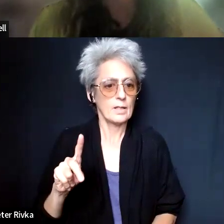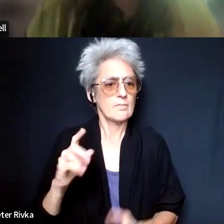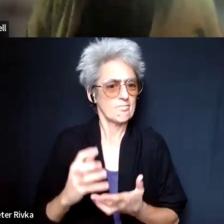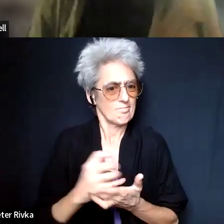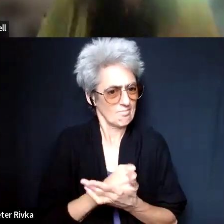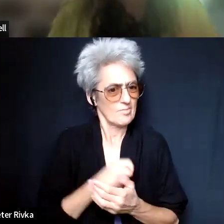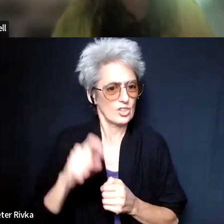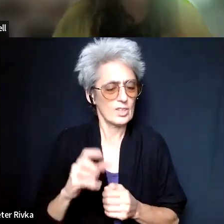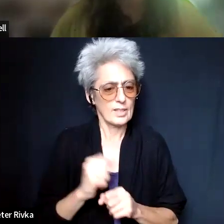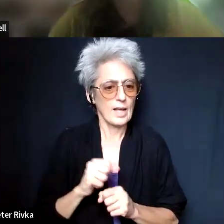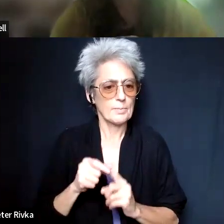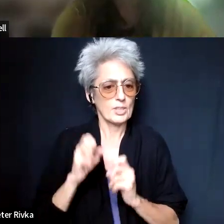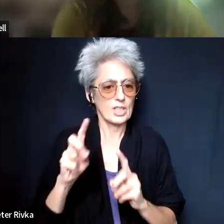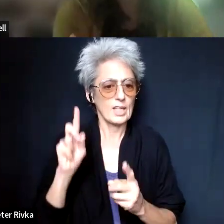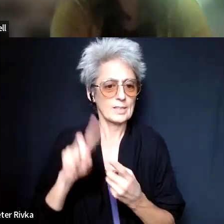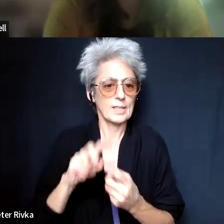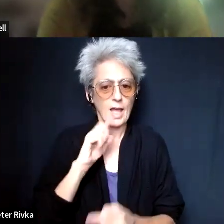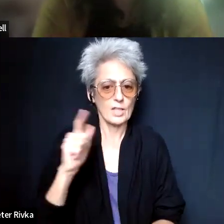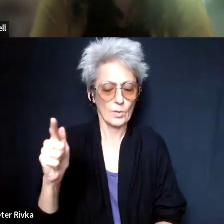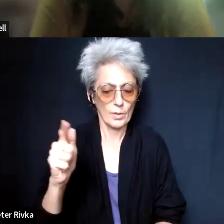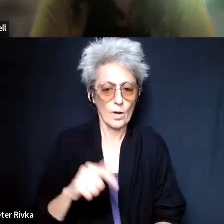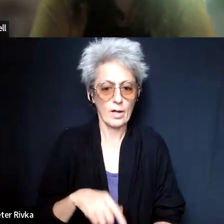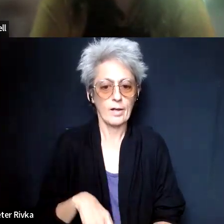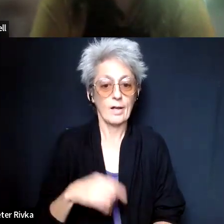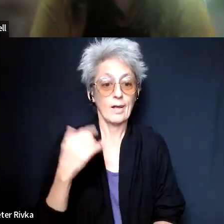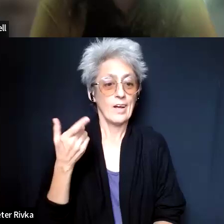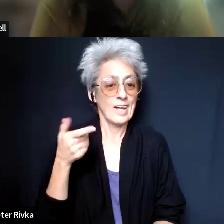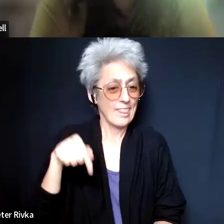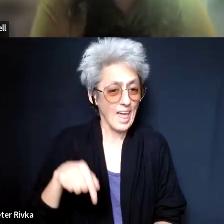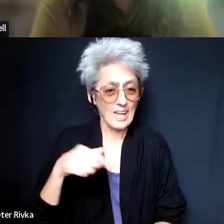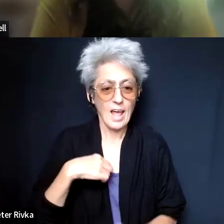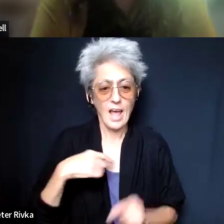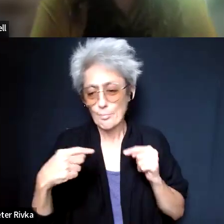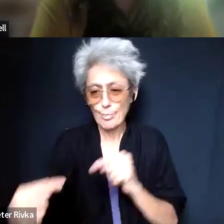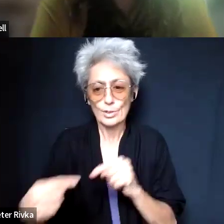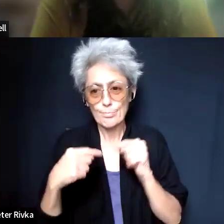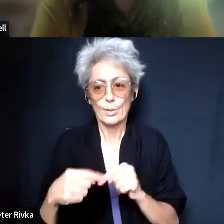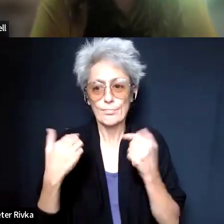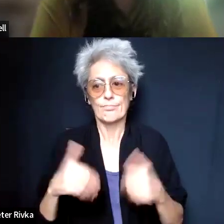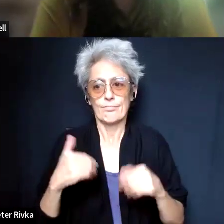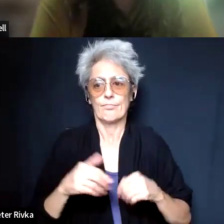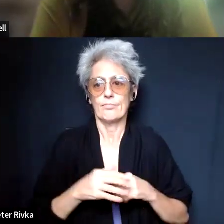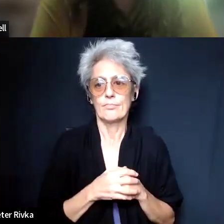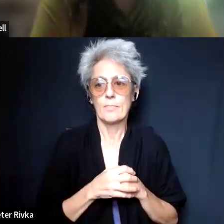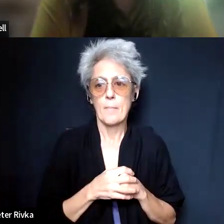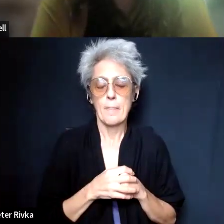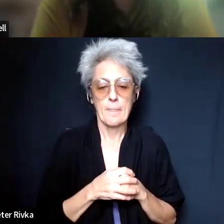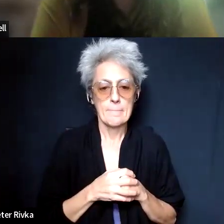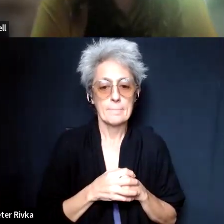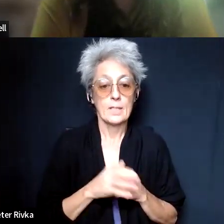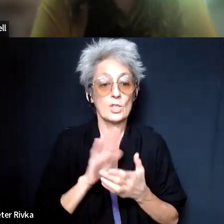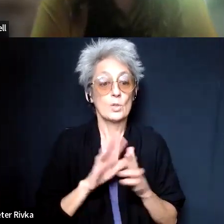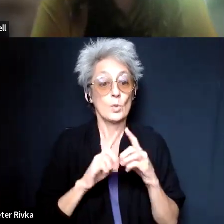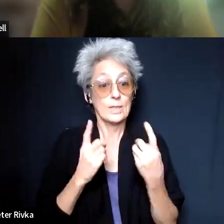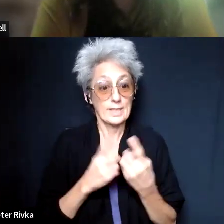21. There's a real push-pull here, because school districts are being penalized for